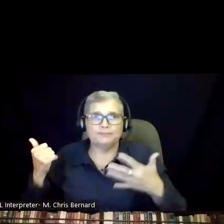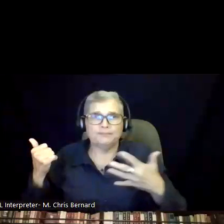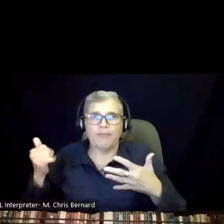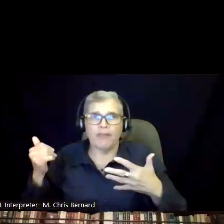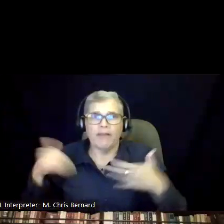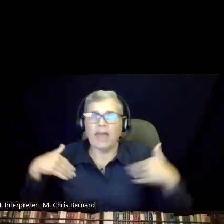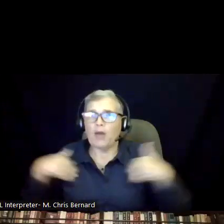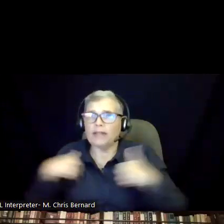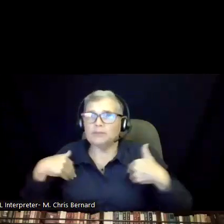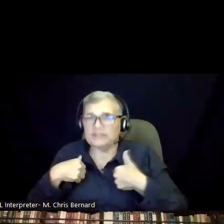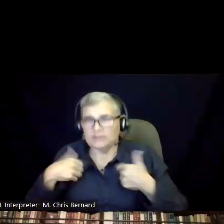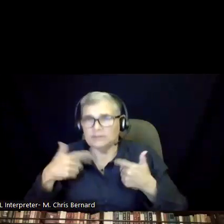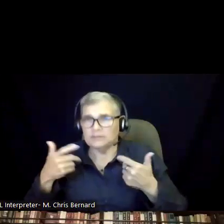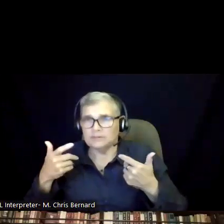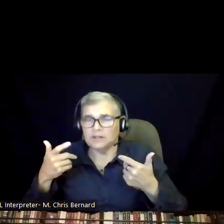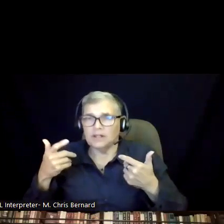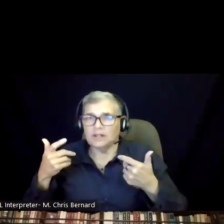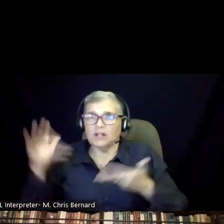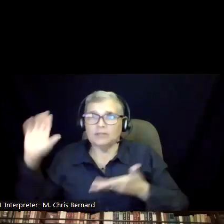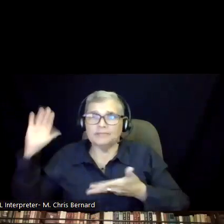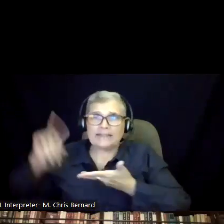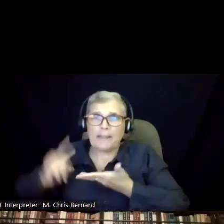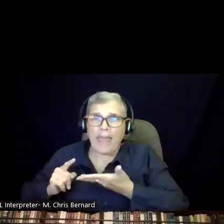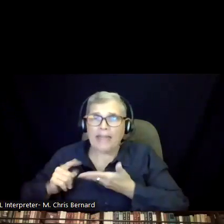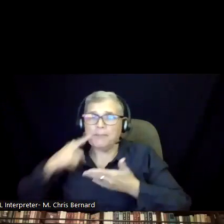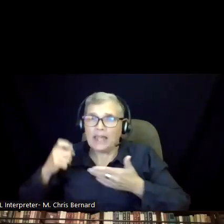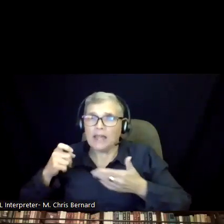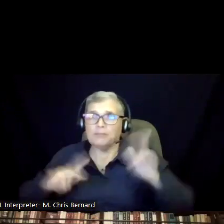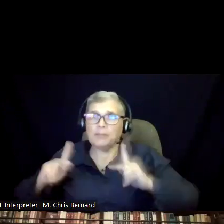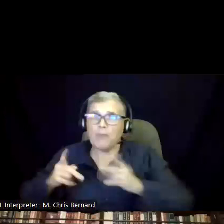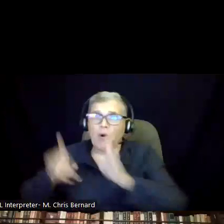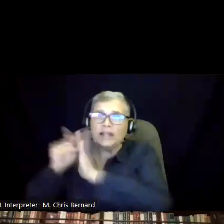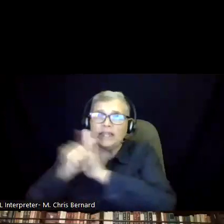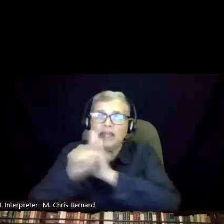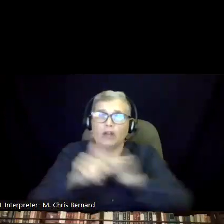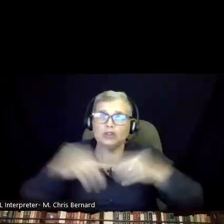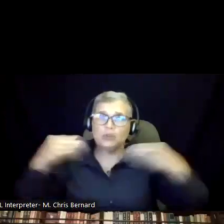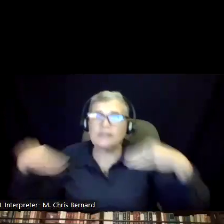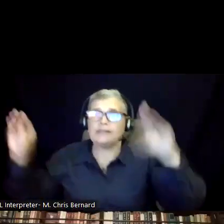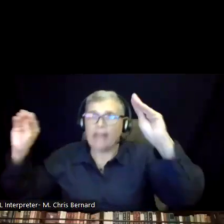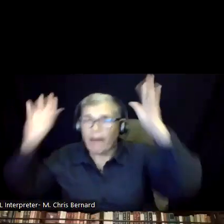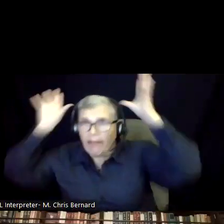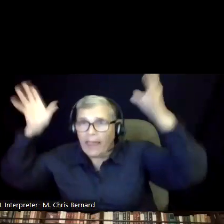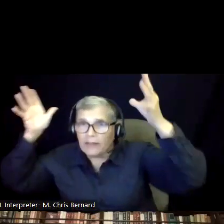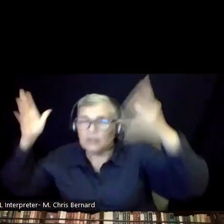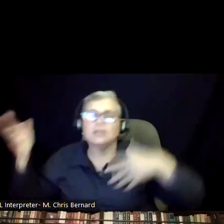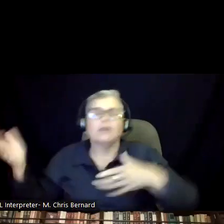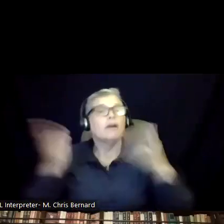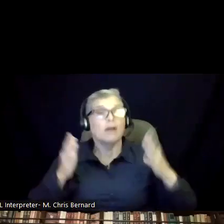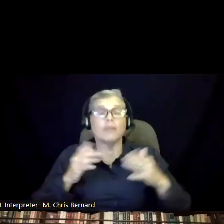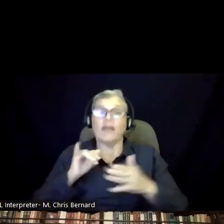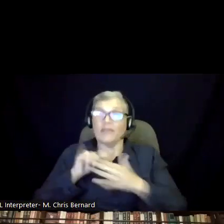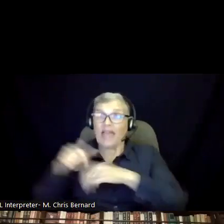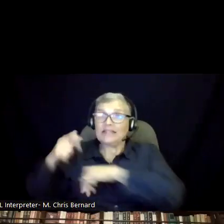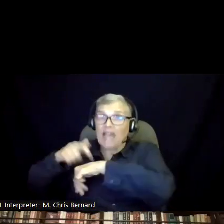wildlife species were being decimated by market hunting, and groups of folks, most notably at the time the